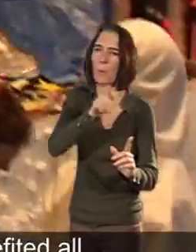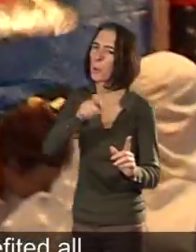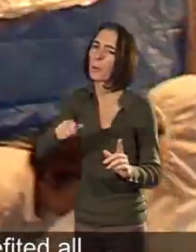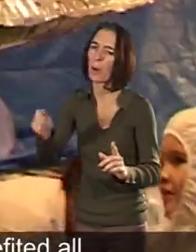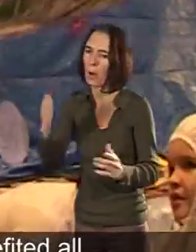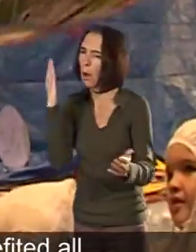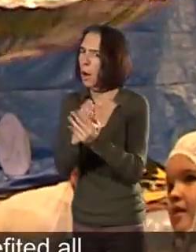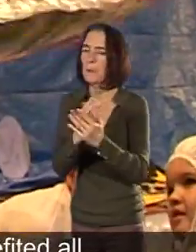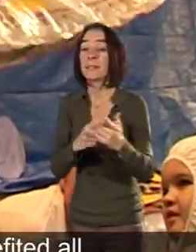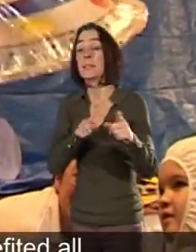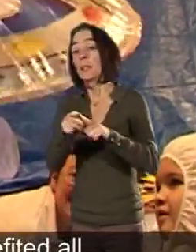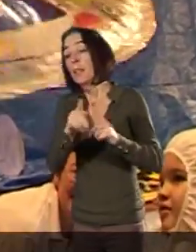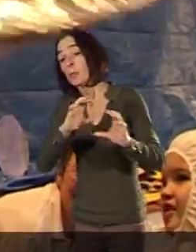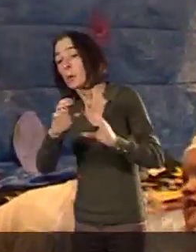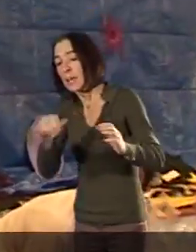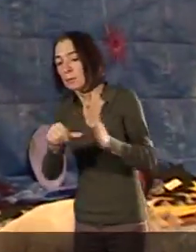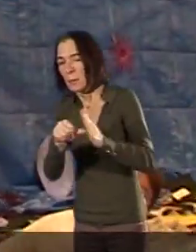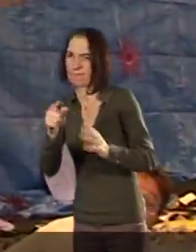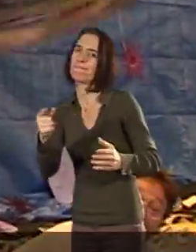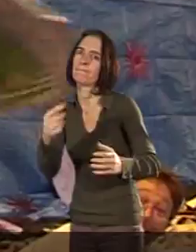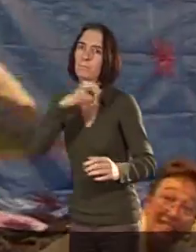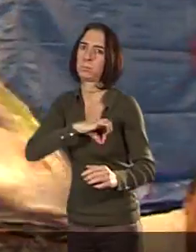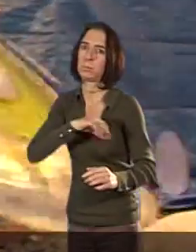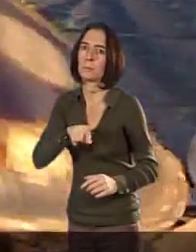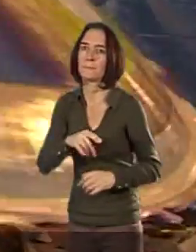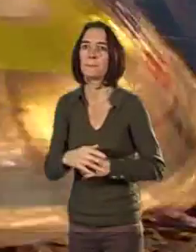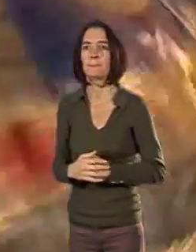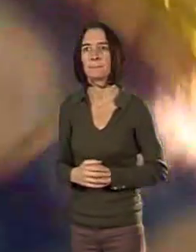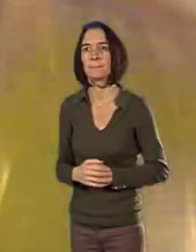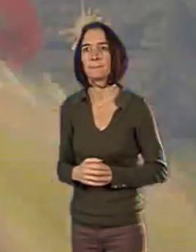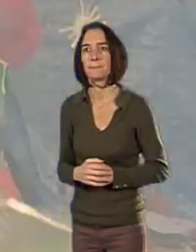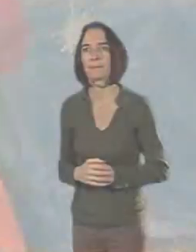benefited all pupils, and especially pupils with communication impairments.